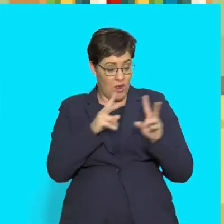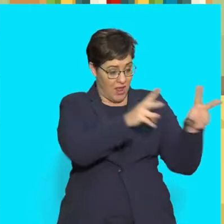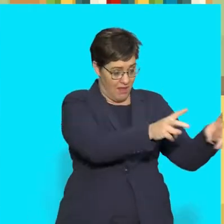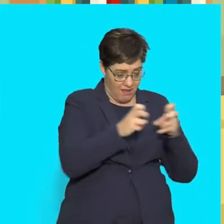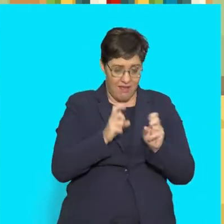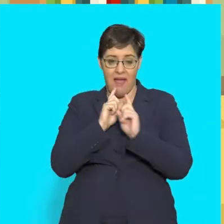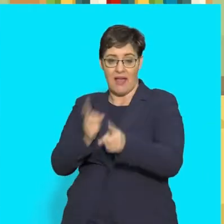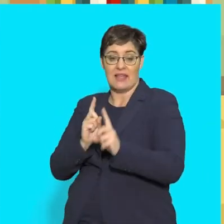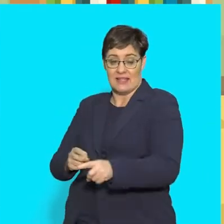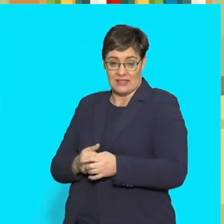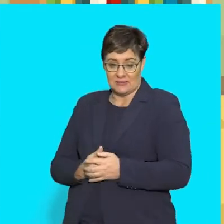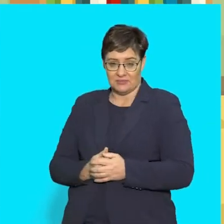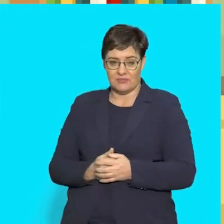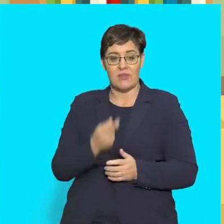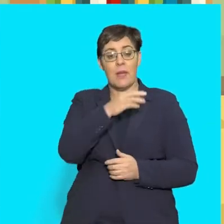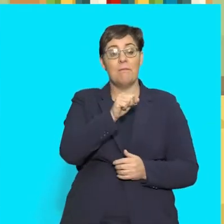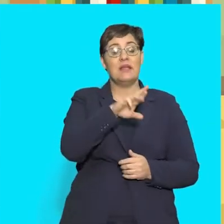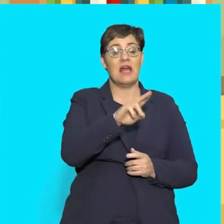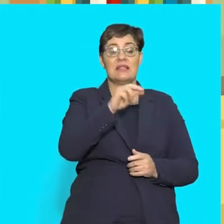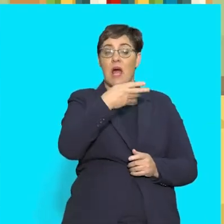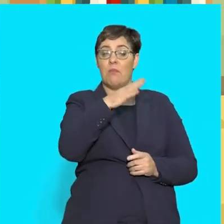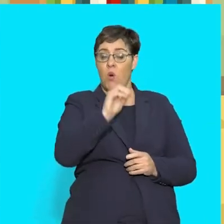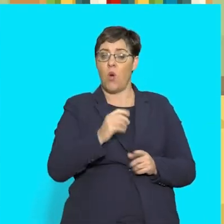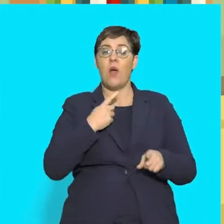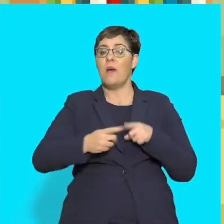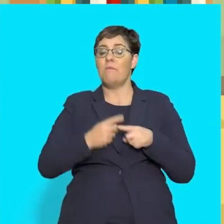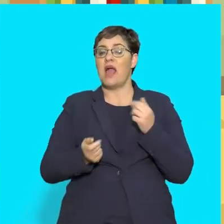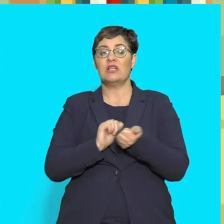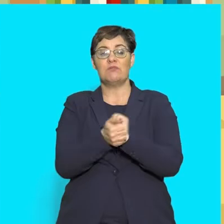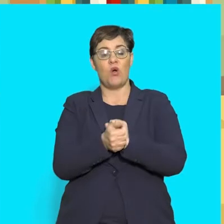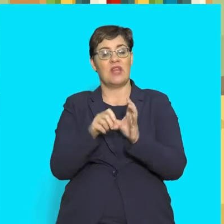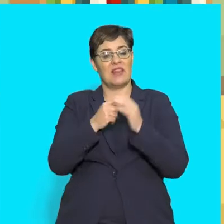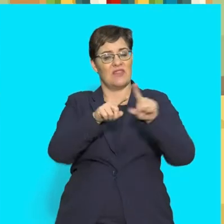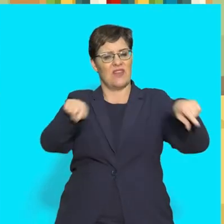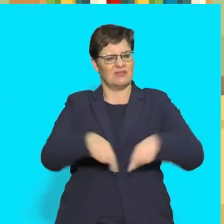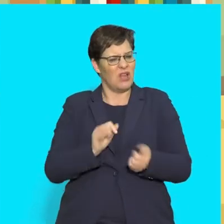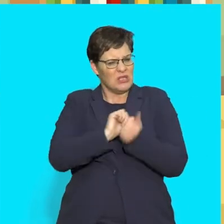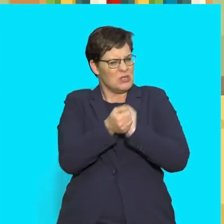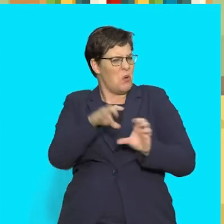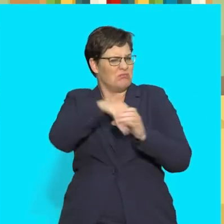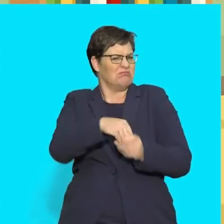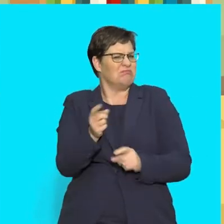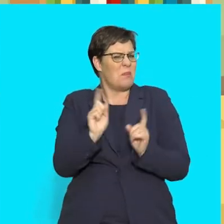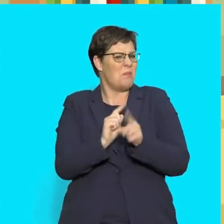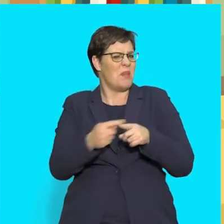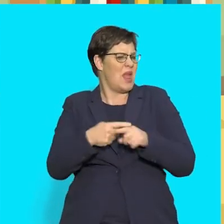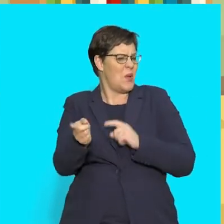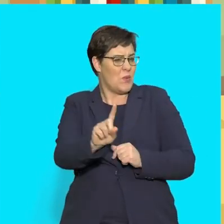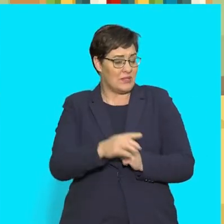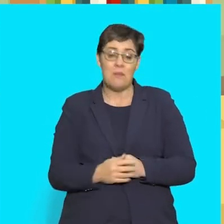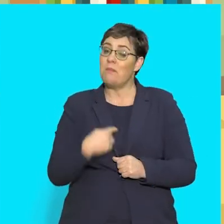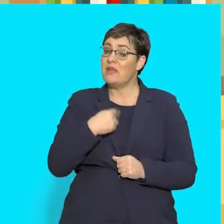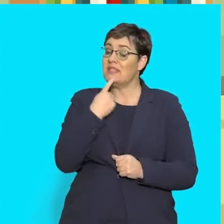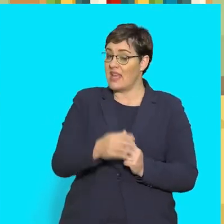to answer the questions. Peter and Tabo used to play sport in the field. What sport did they play?